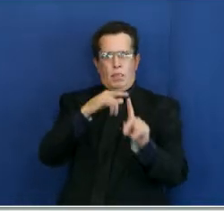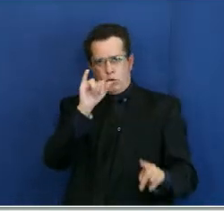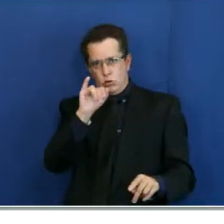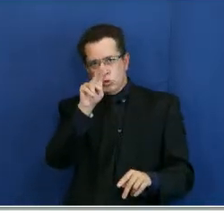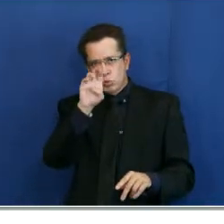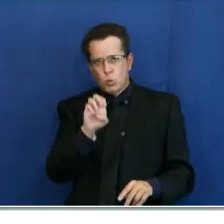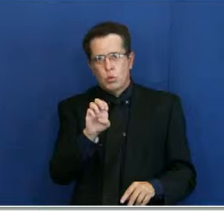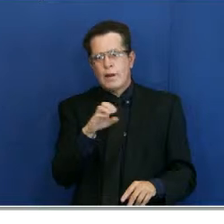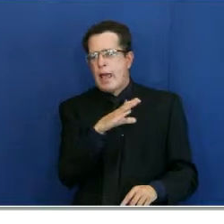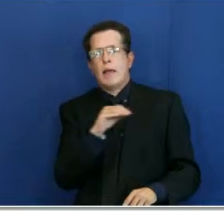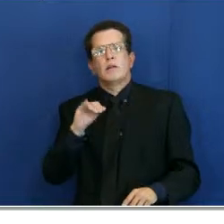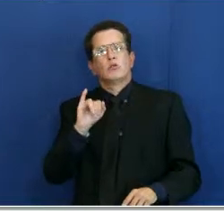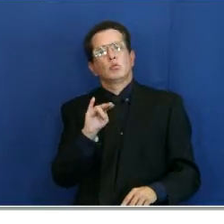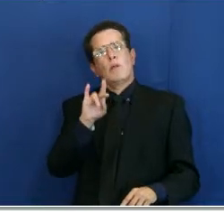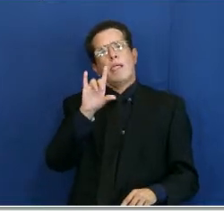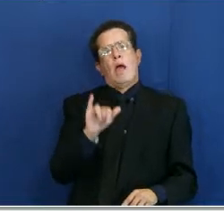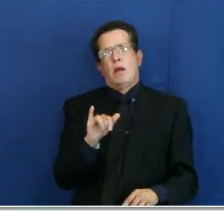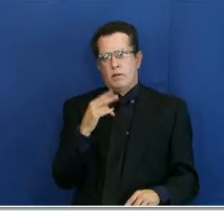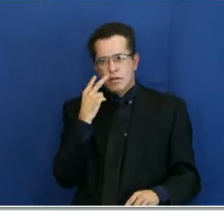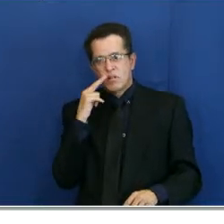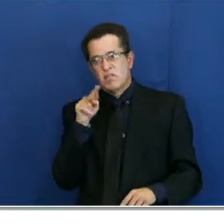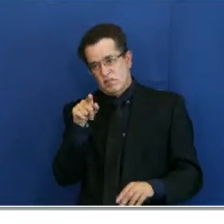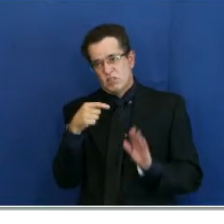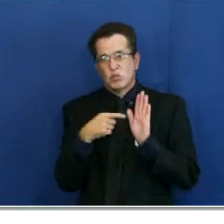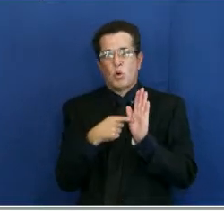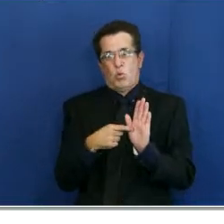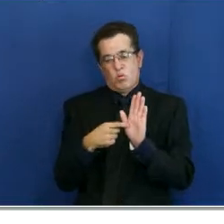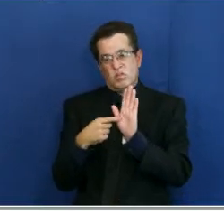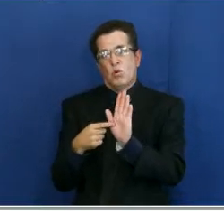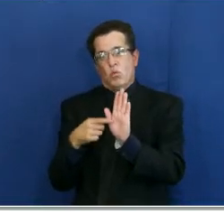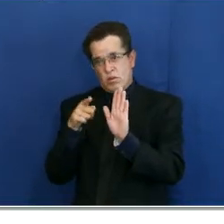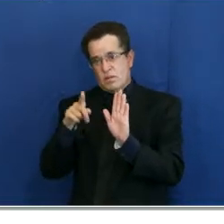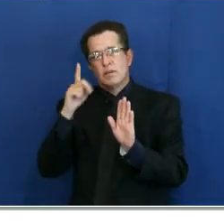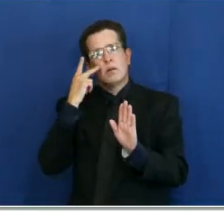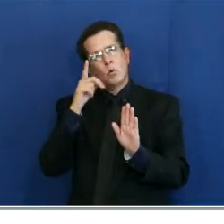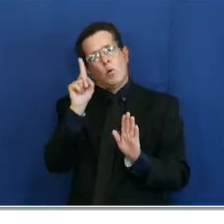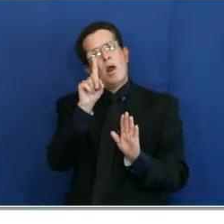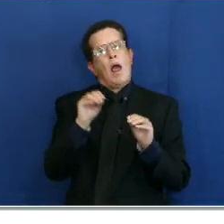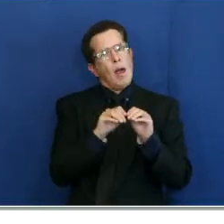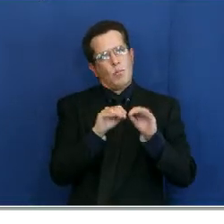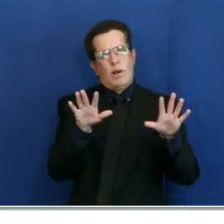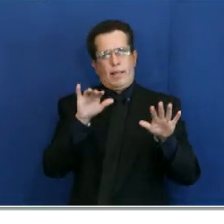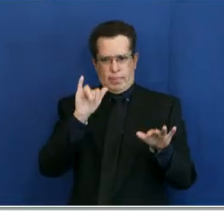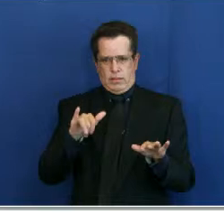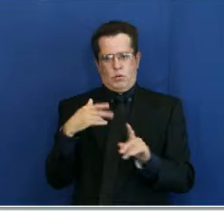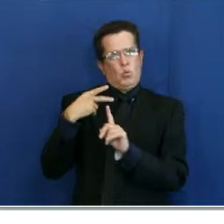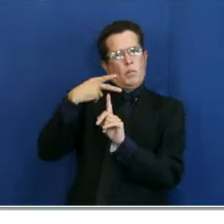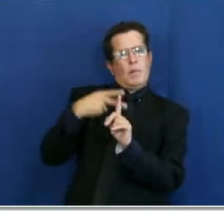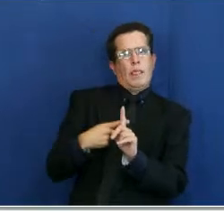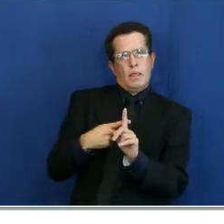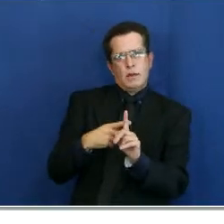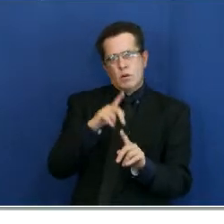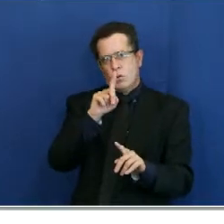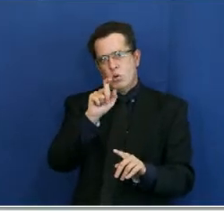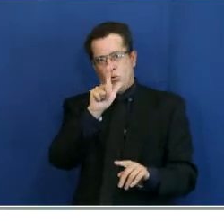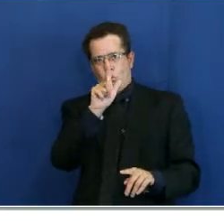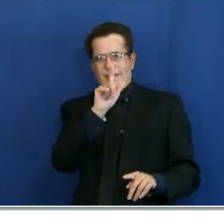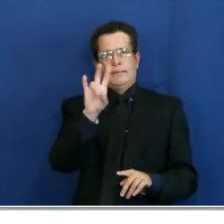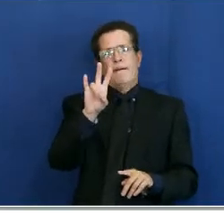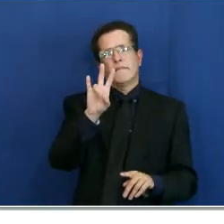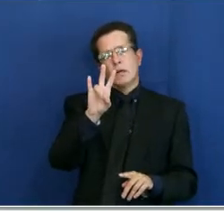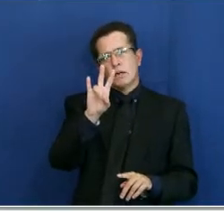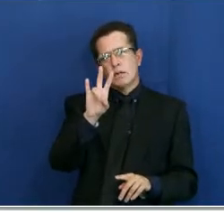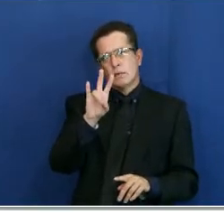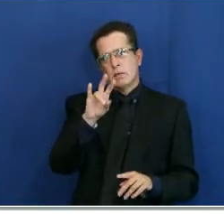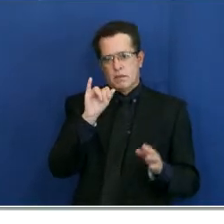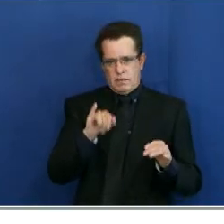and July, and it also shows the outbreaks during those 2 months. 127 outbreaks